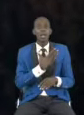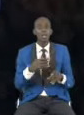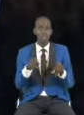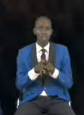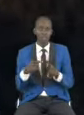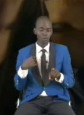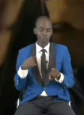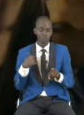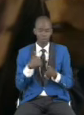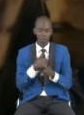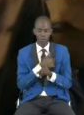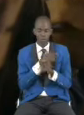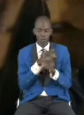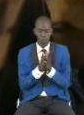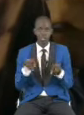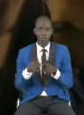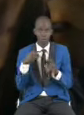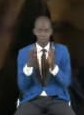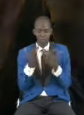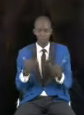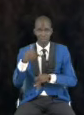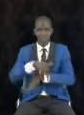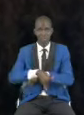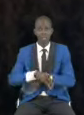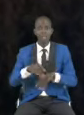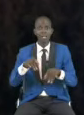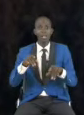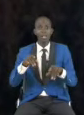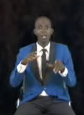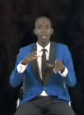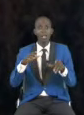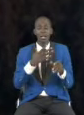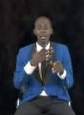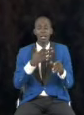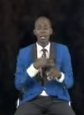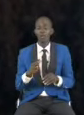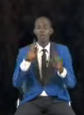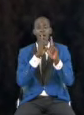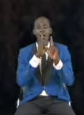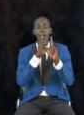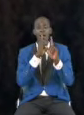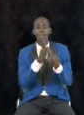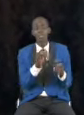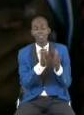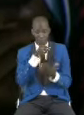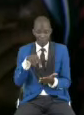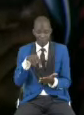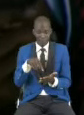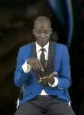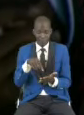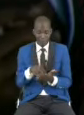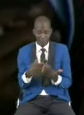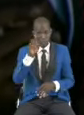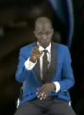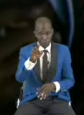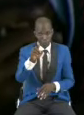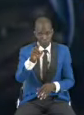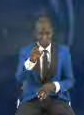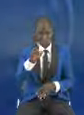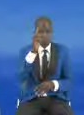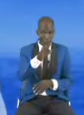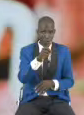pray tonight, and God answered that prayer, this prayer for you, the Lord